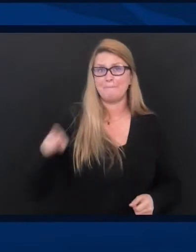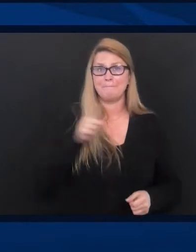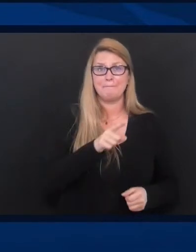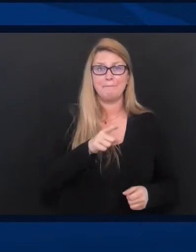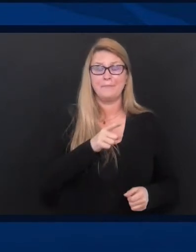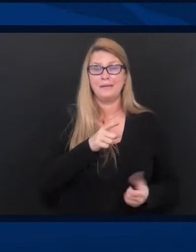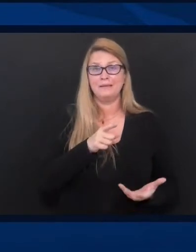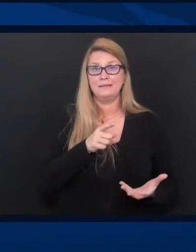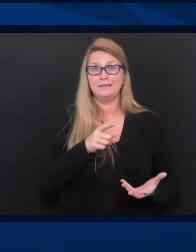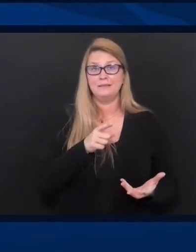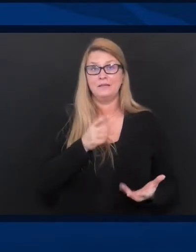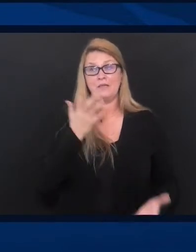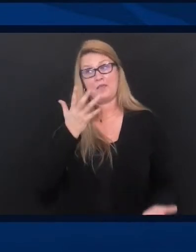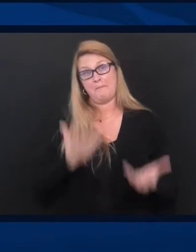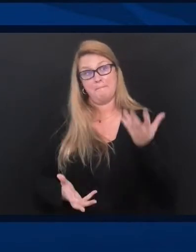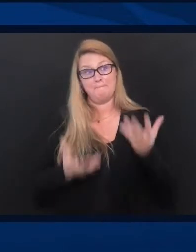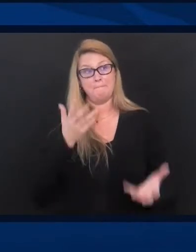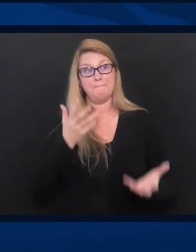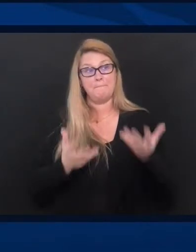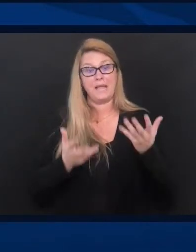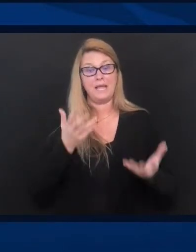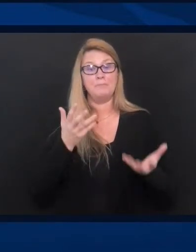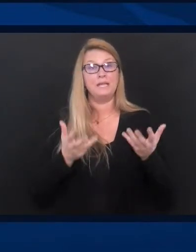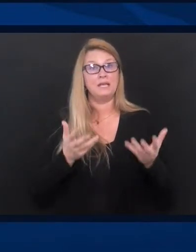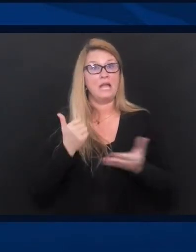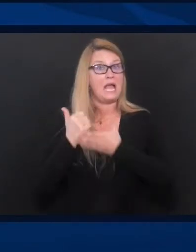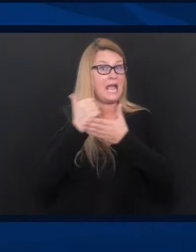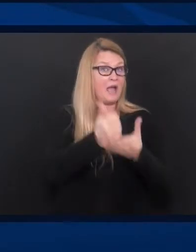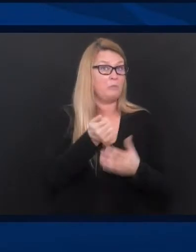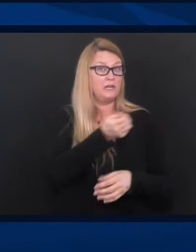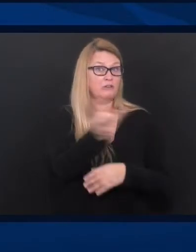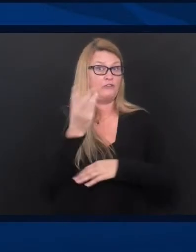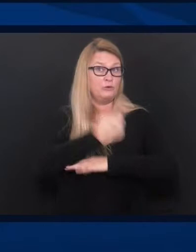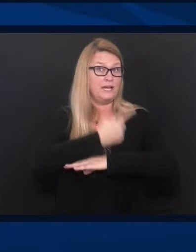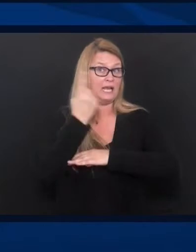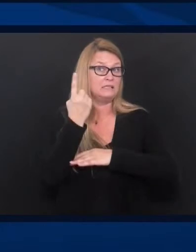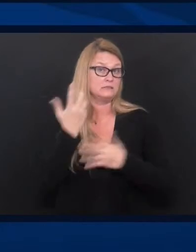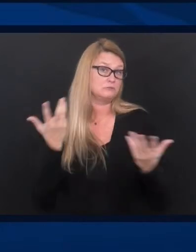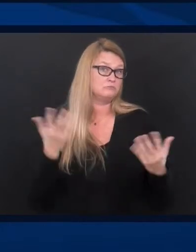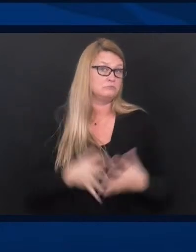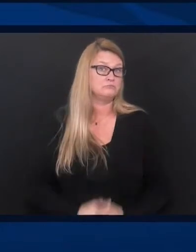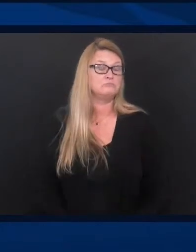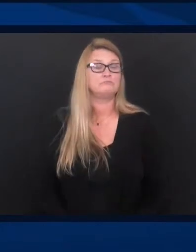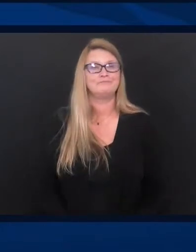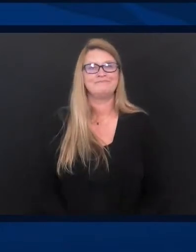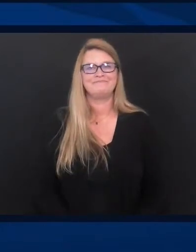may well work in the next few days? Thank you.